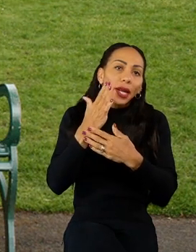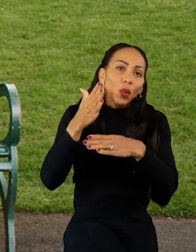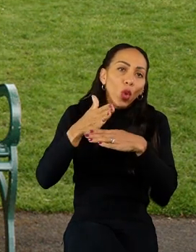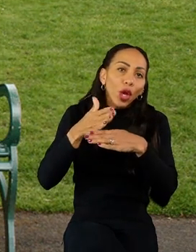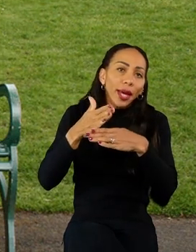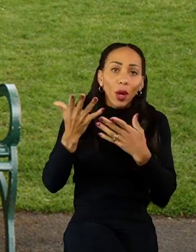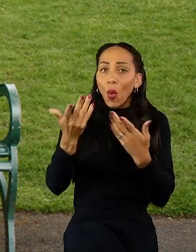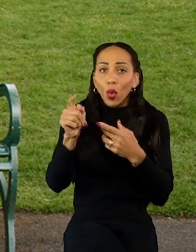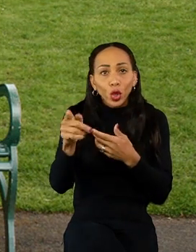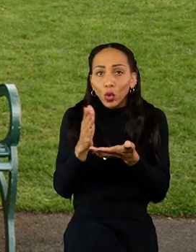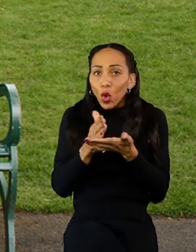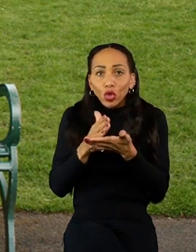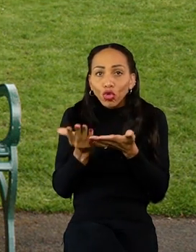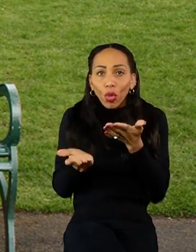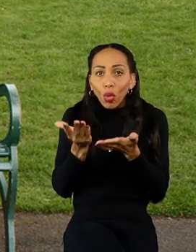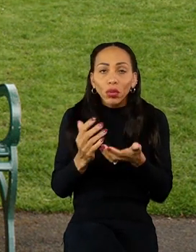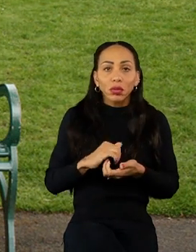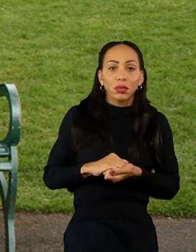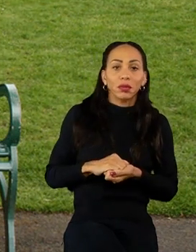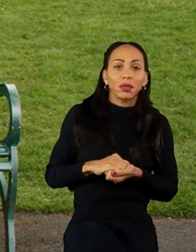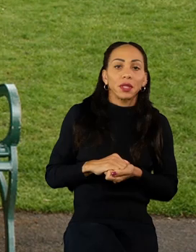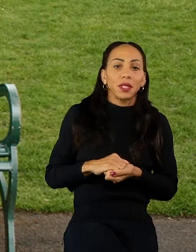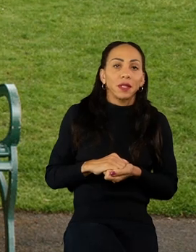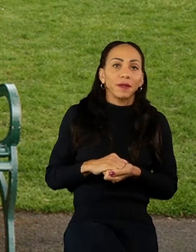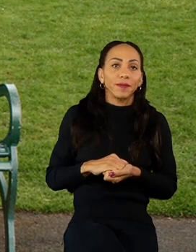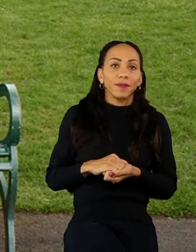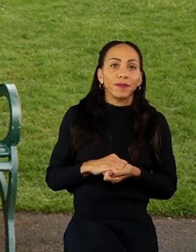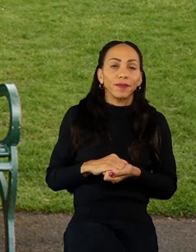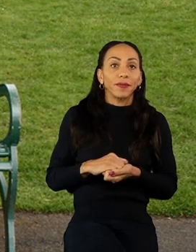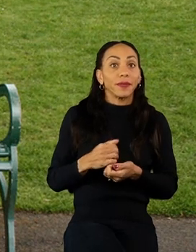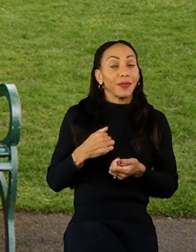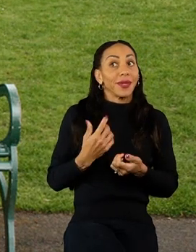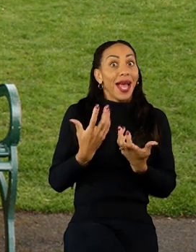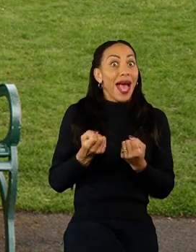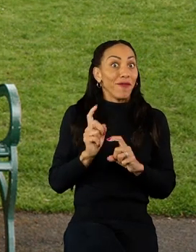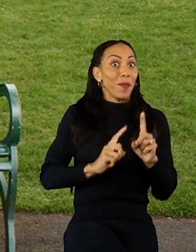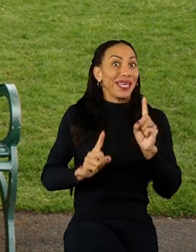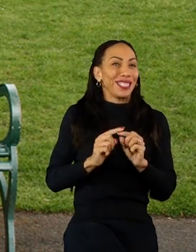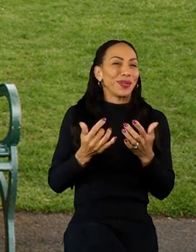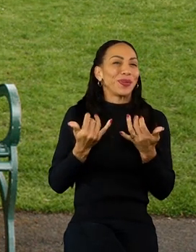events platform is going to be operable, or not sure yet?